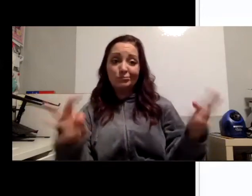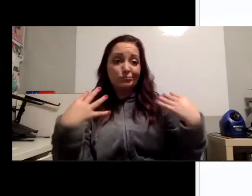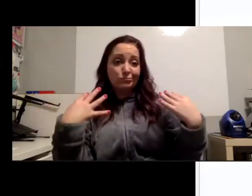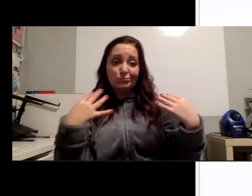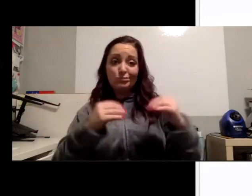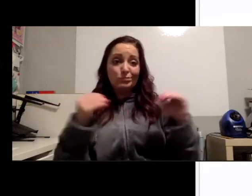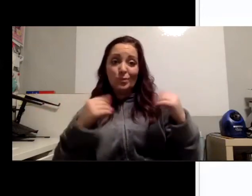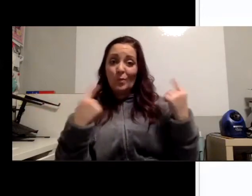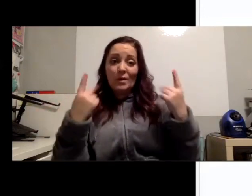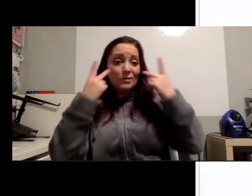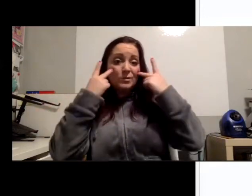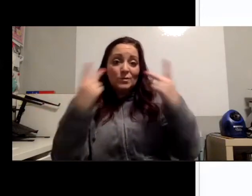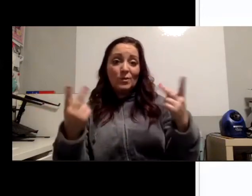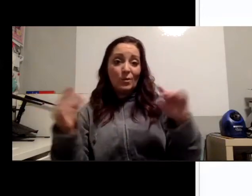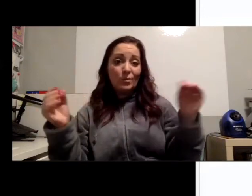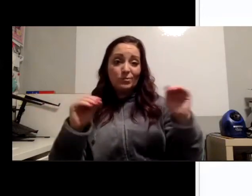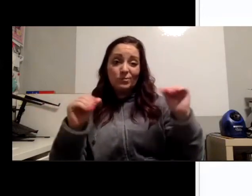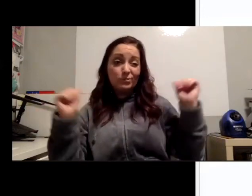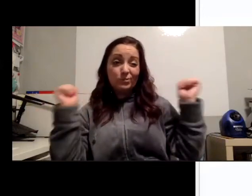But no one was listening.